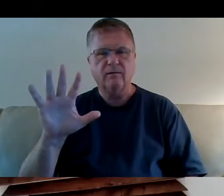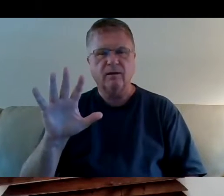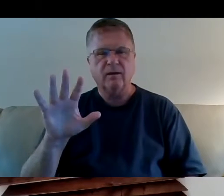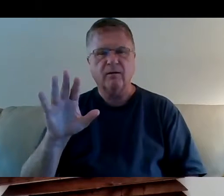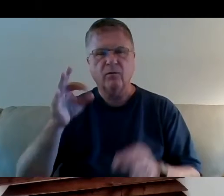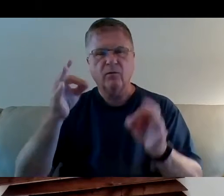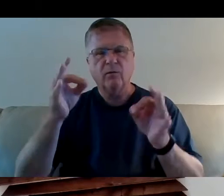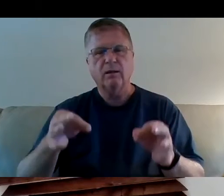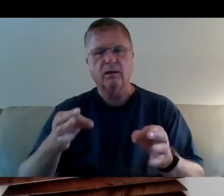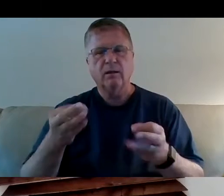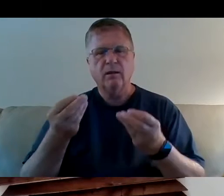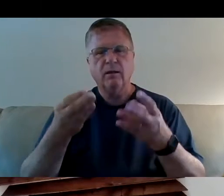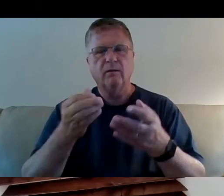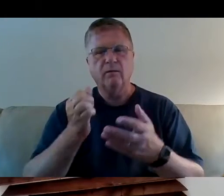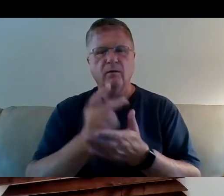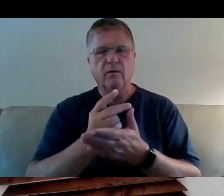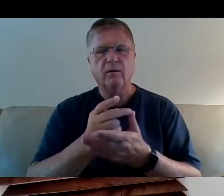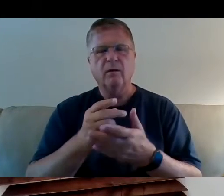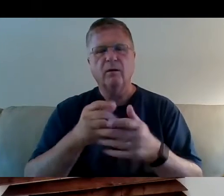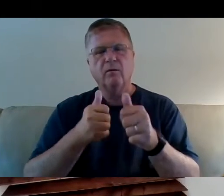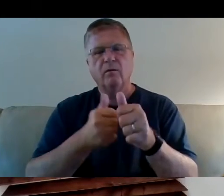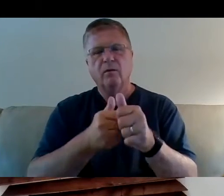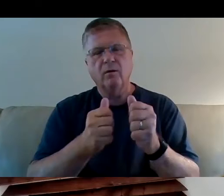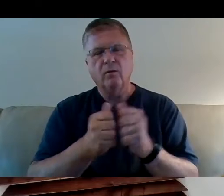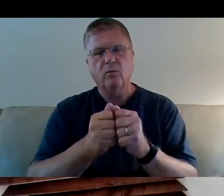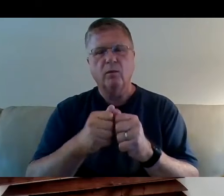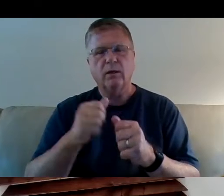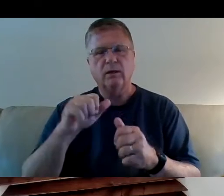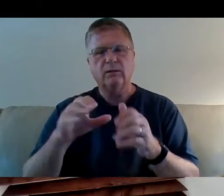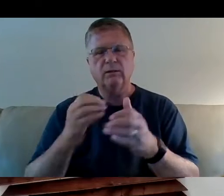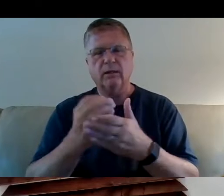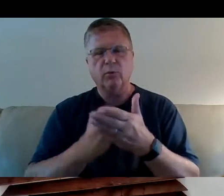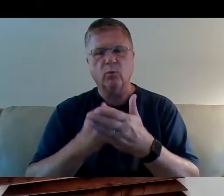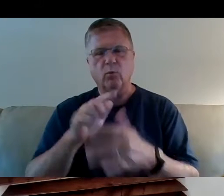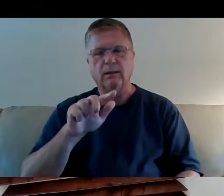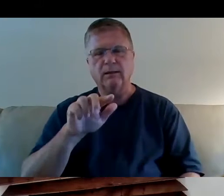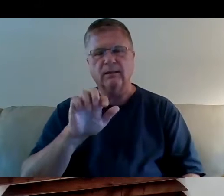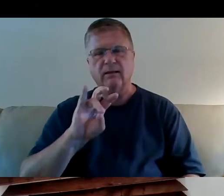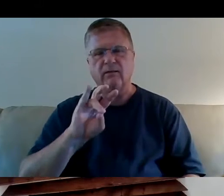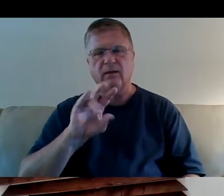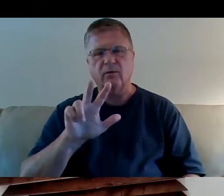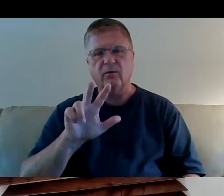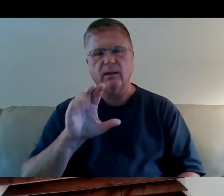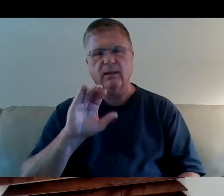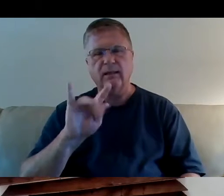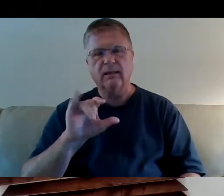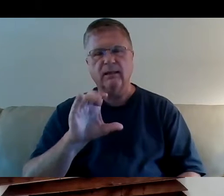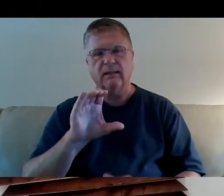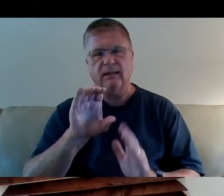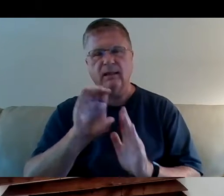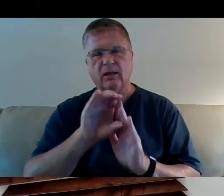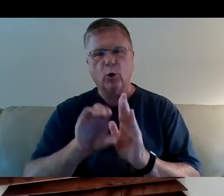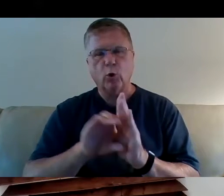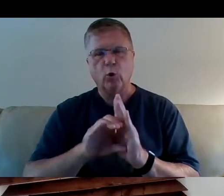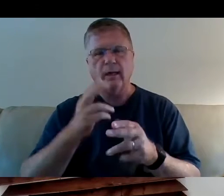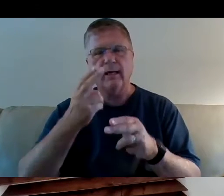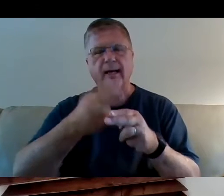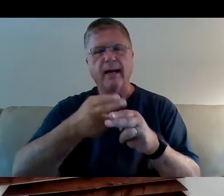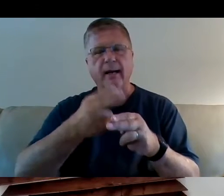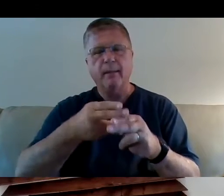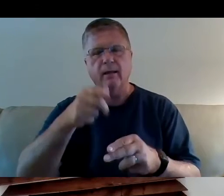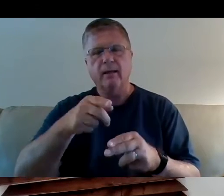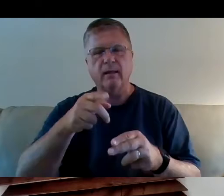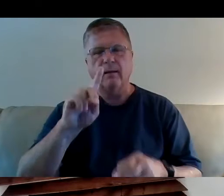resolution authorizing pursuant to Chapter 173 of the City Code, the naming of a public fountain located